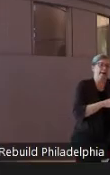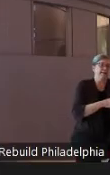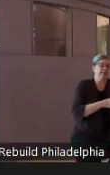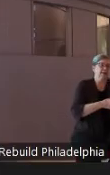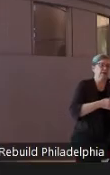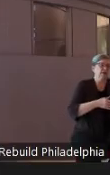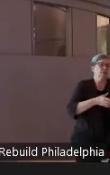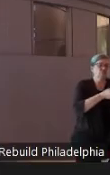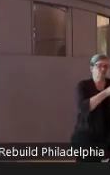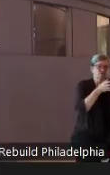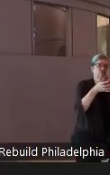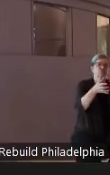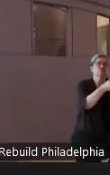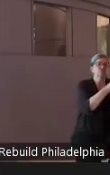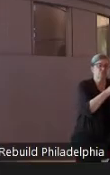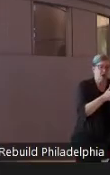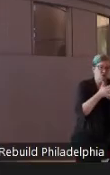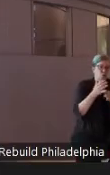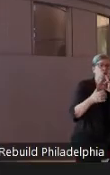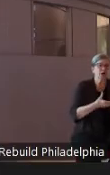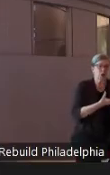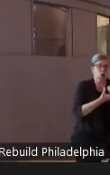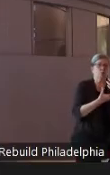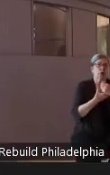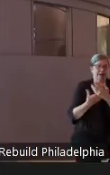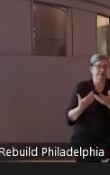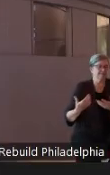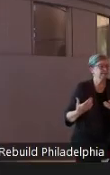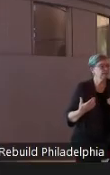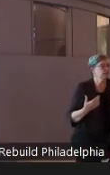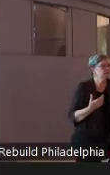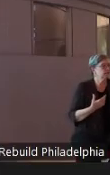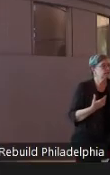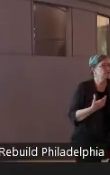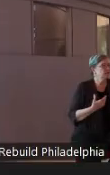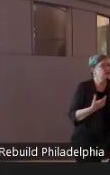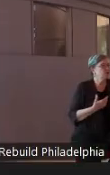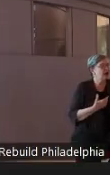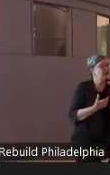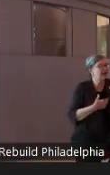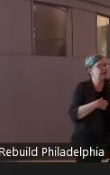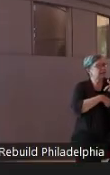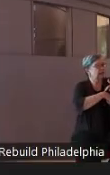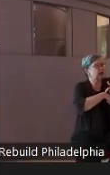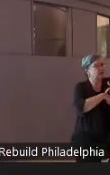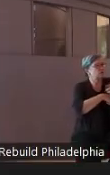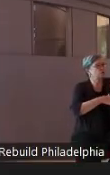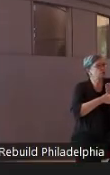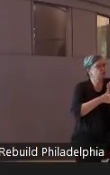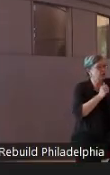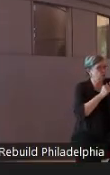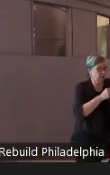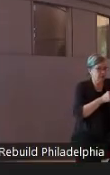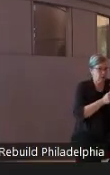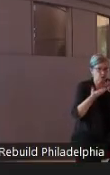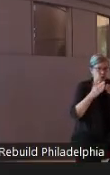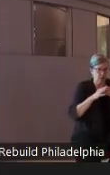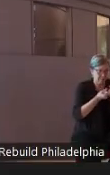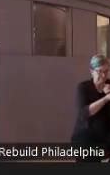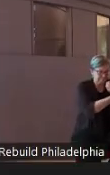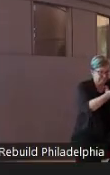would incorporate. And then I think around that time, after we shared that with the community,